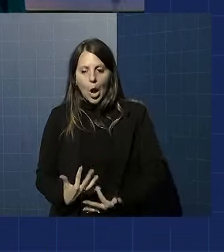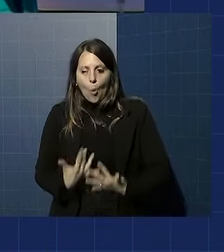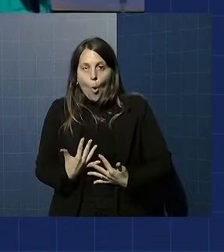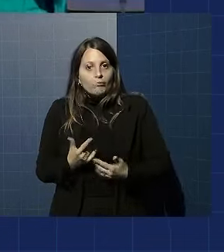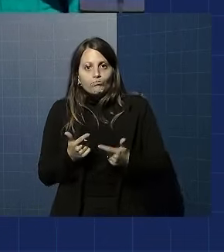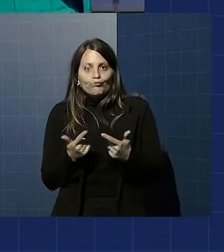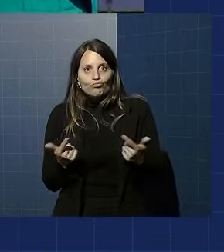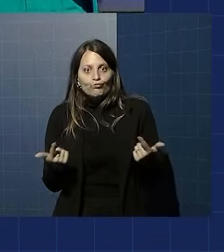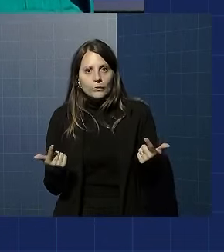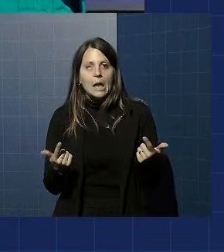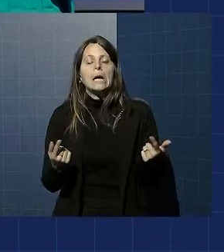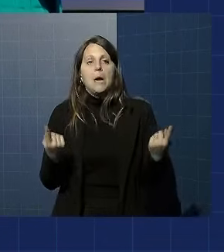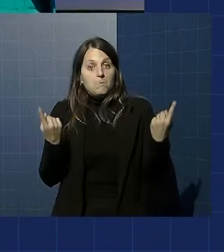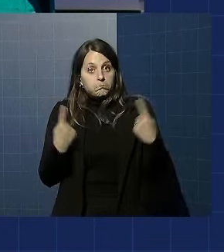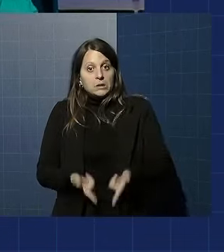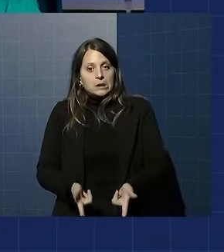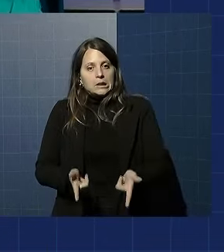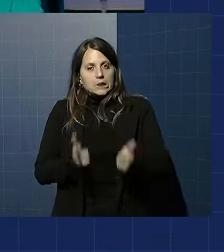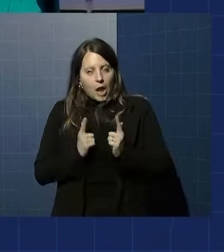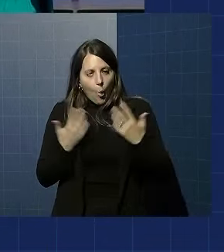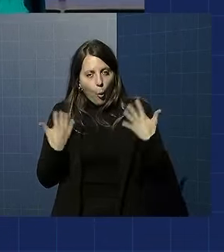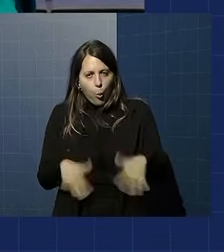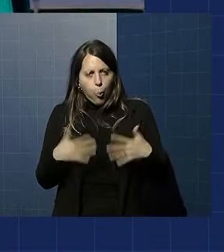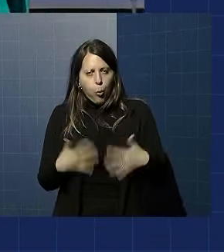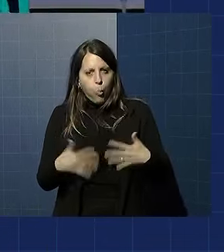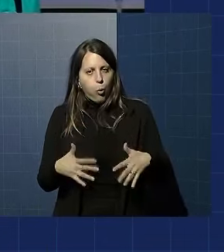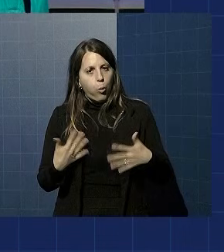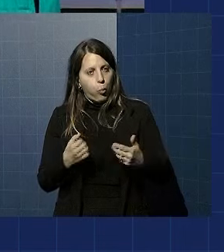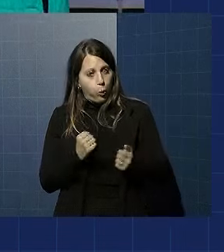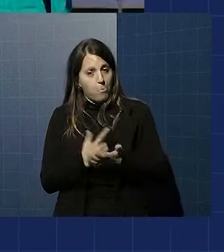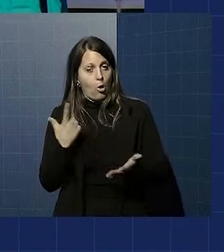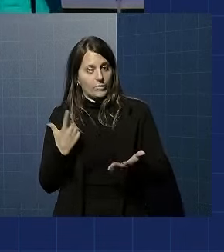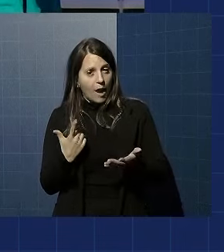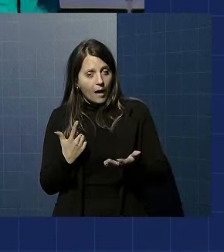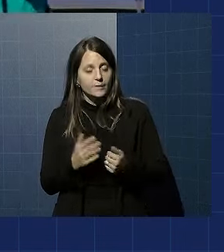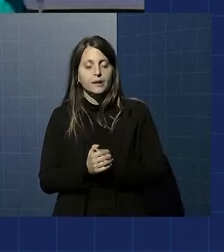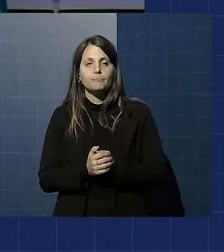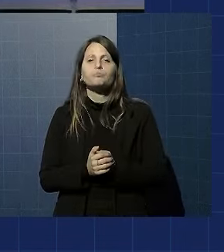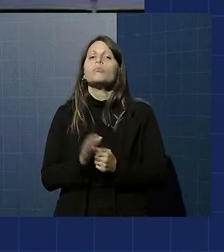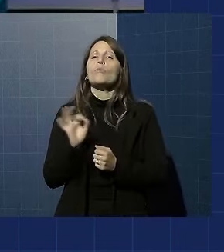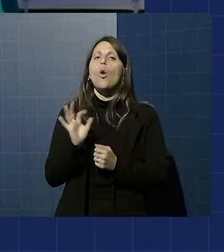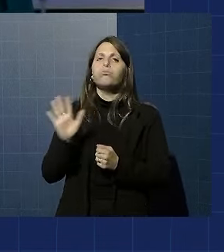space missions, we, for example, want to go to the lunar surface. The gravity there is roughly